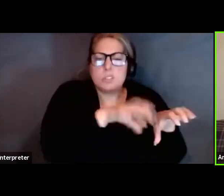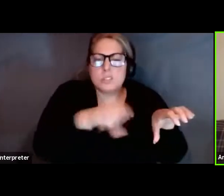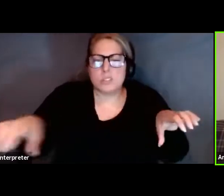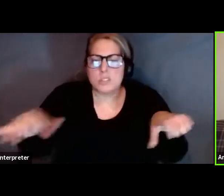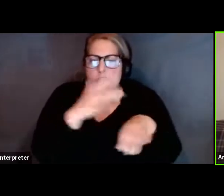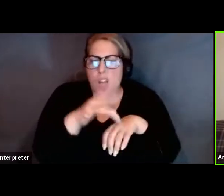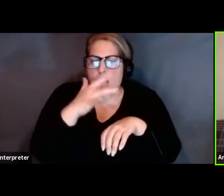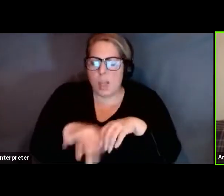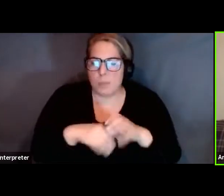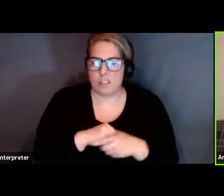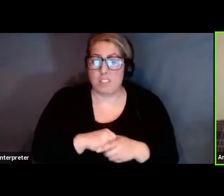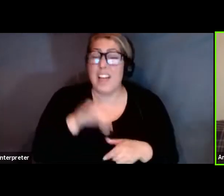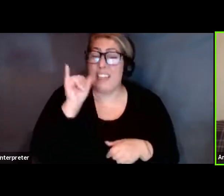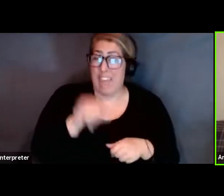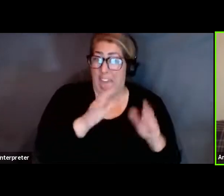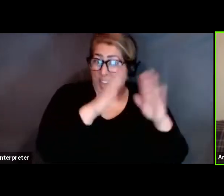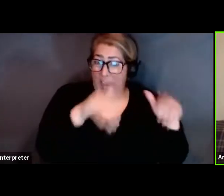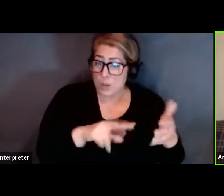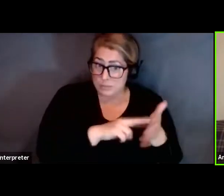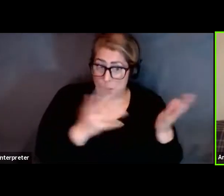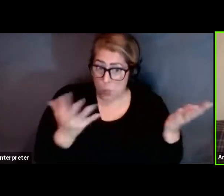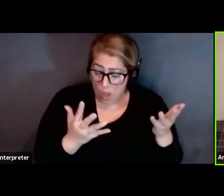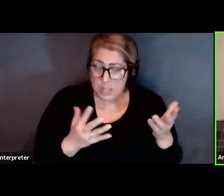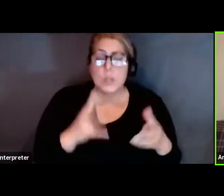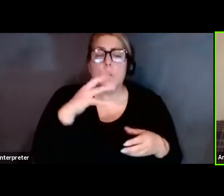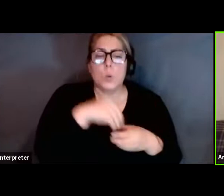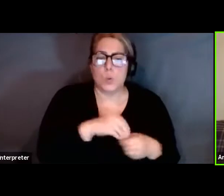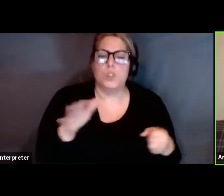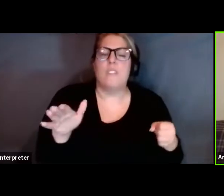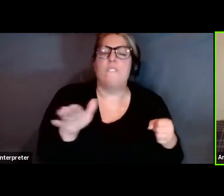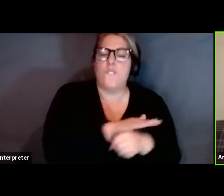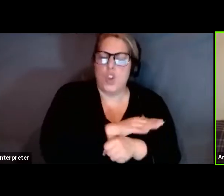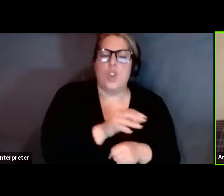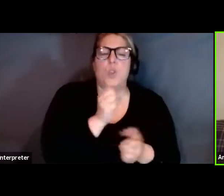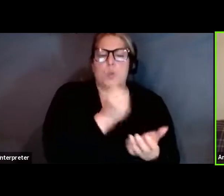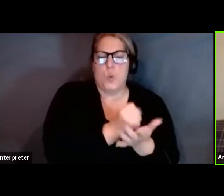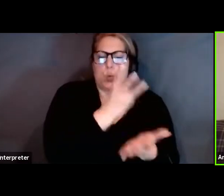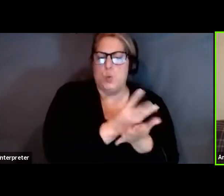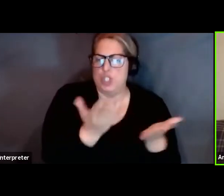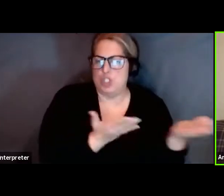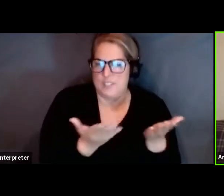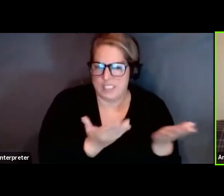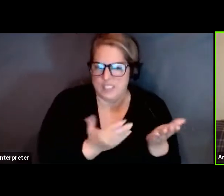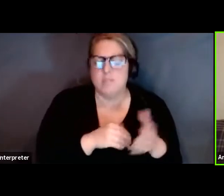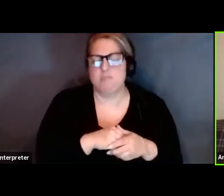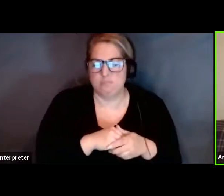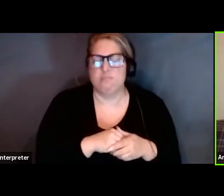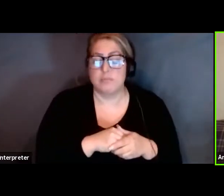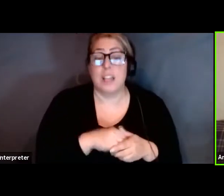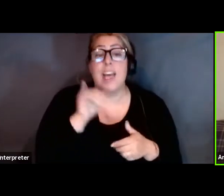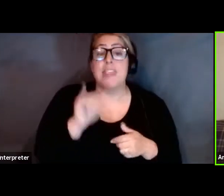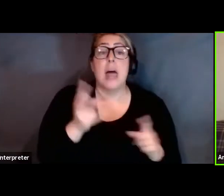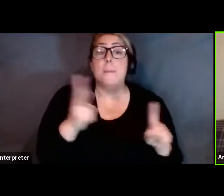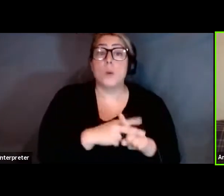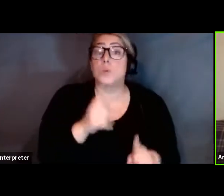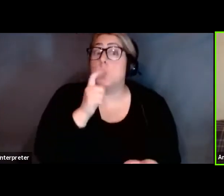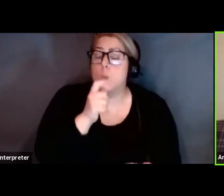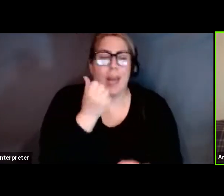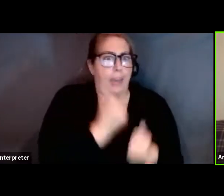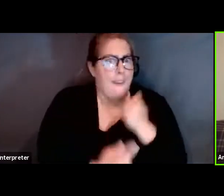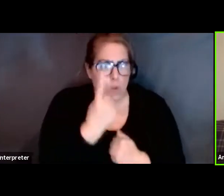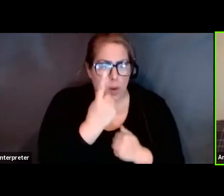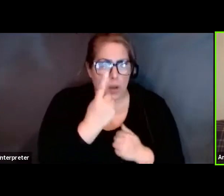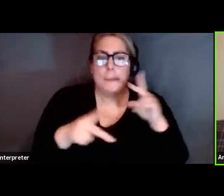housing that comes with a full range of on-site social services, and that is for everyone, people with mental